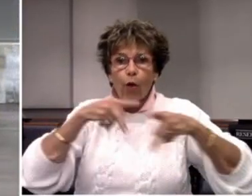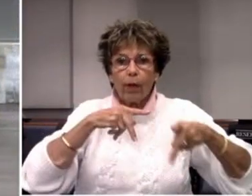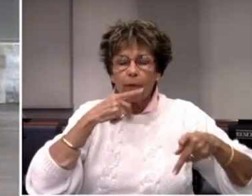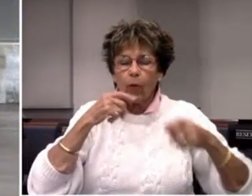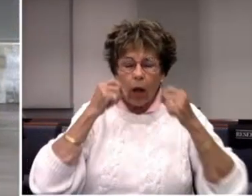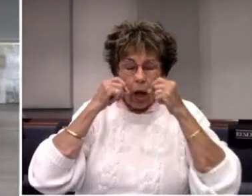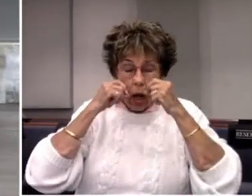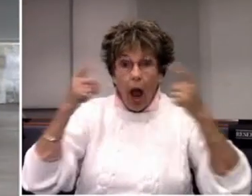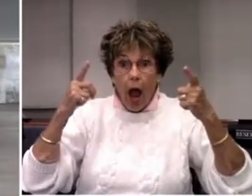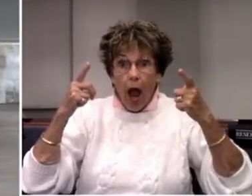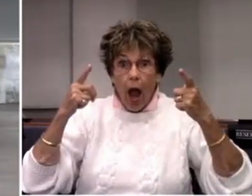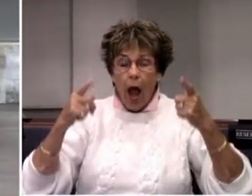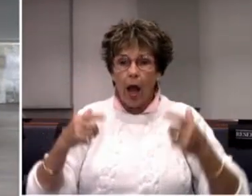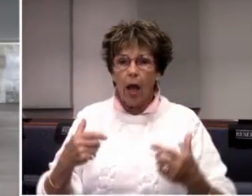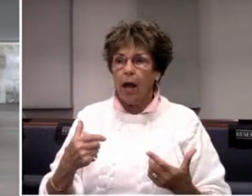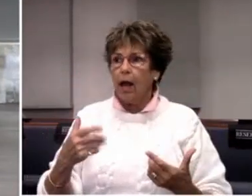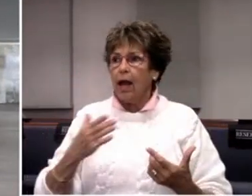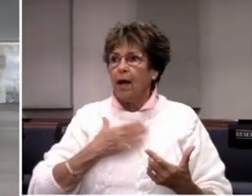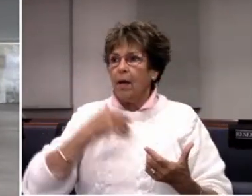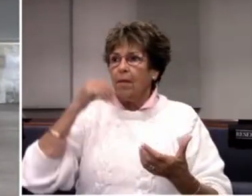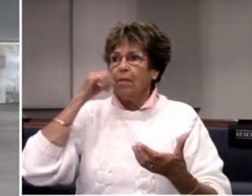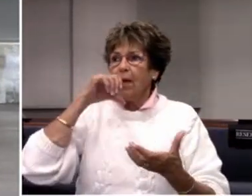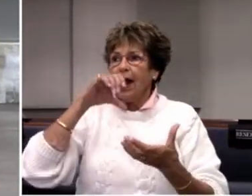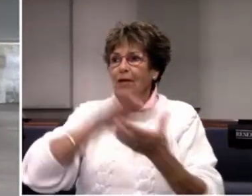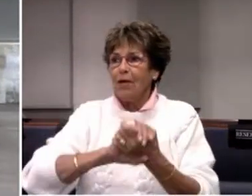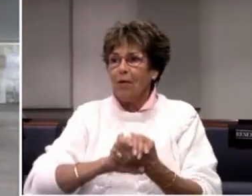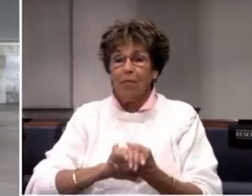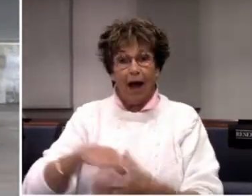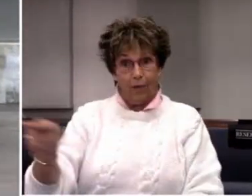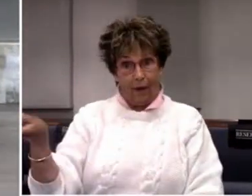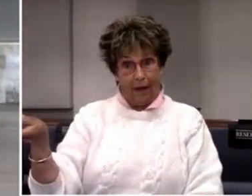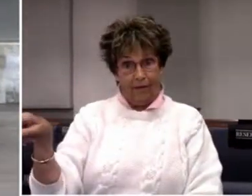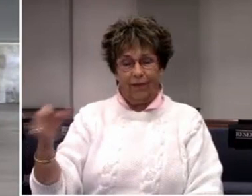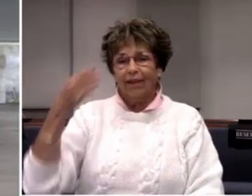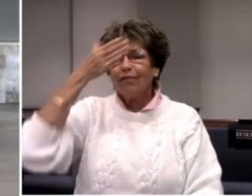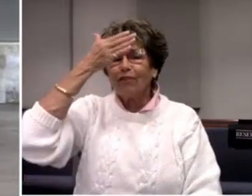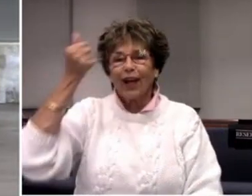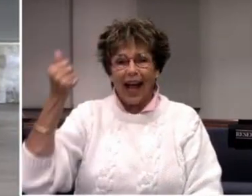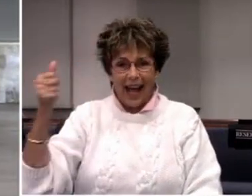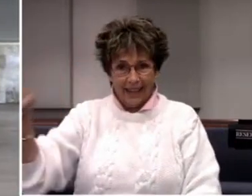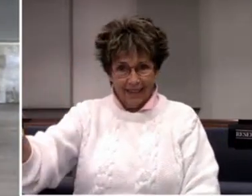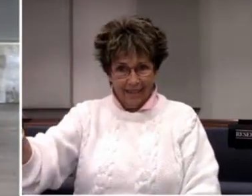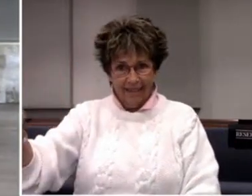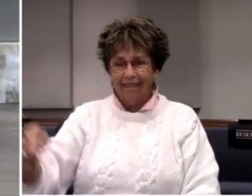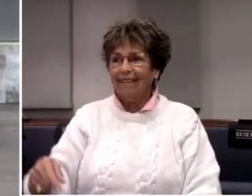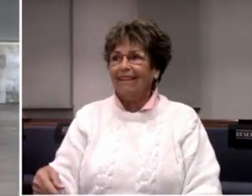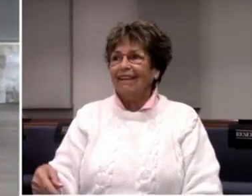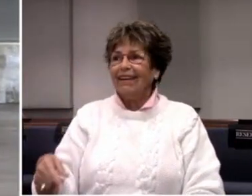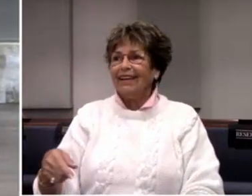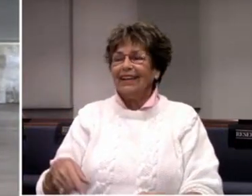I said, yes, ma'am. My wife didn't pay for it, and I'm here to pay for it, right?